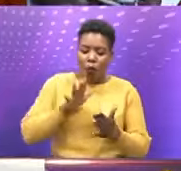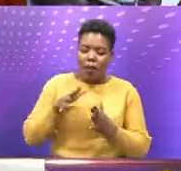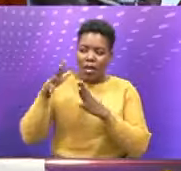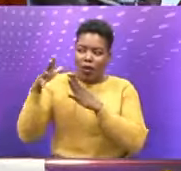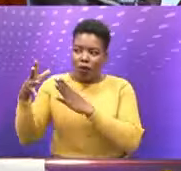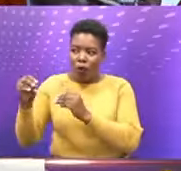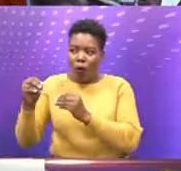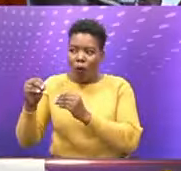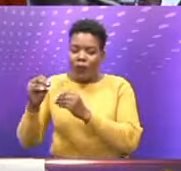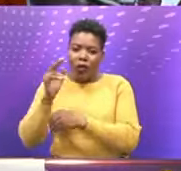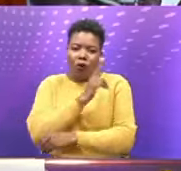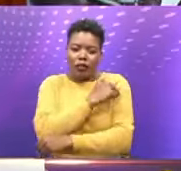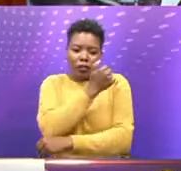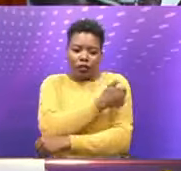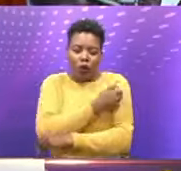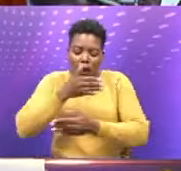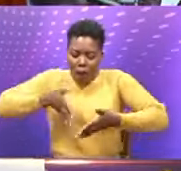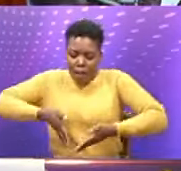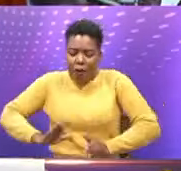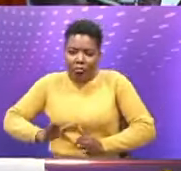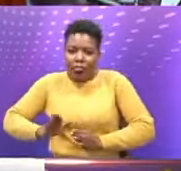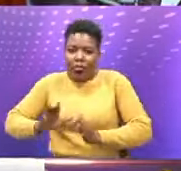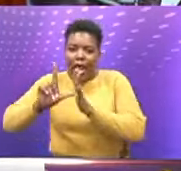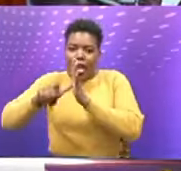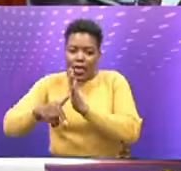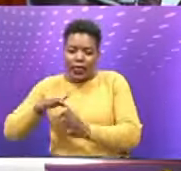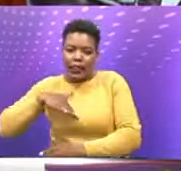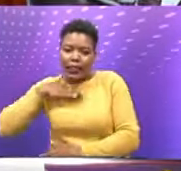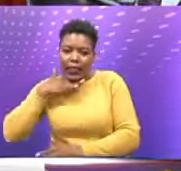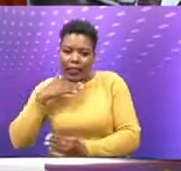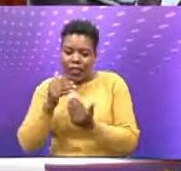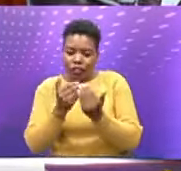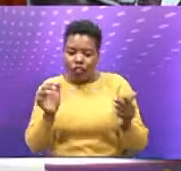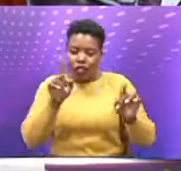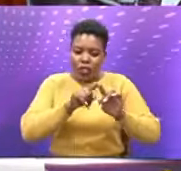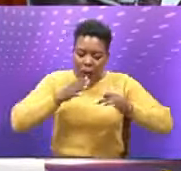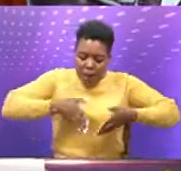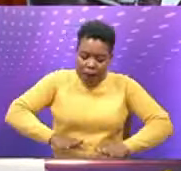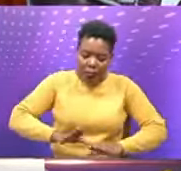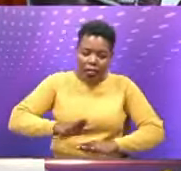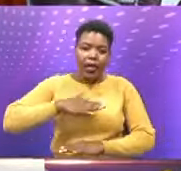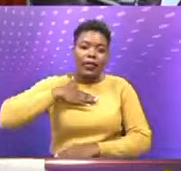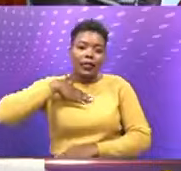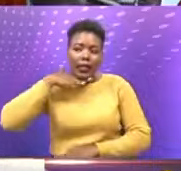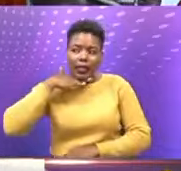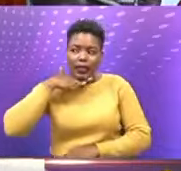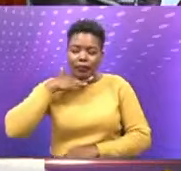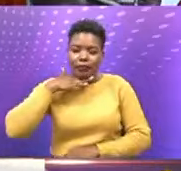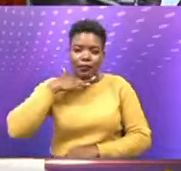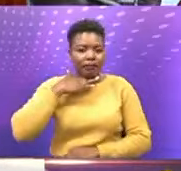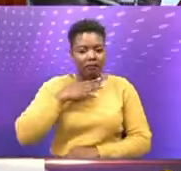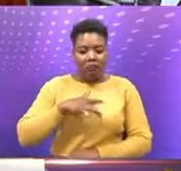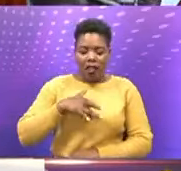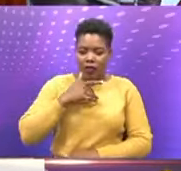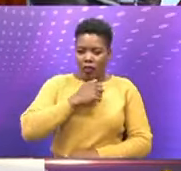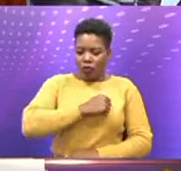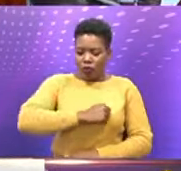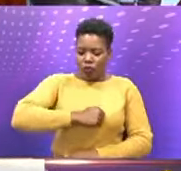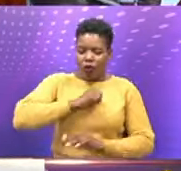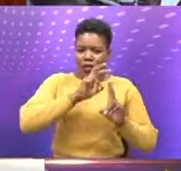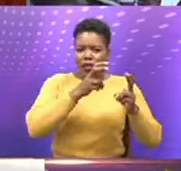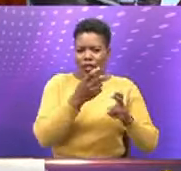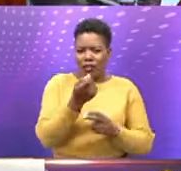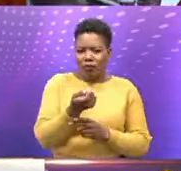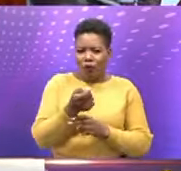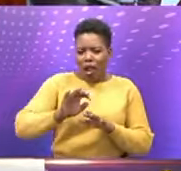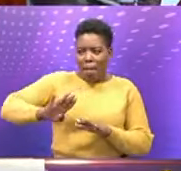the others. Seriously, let us, I even feel that the issues are very, you know, ni kidogo sana